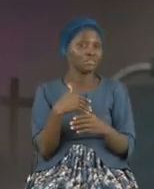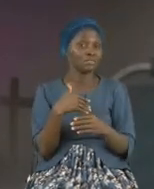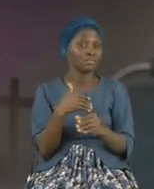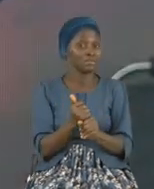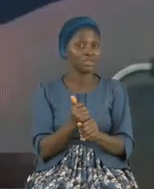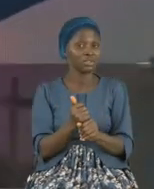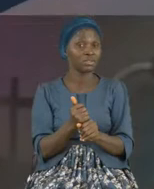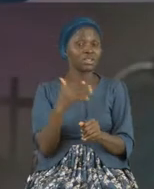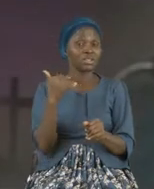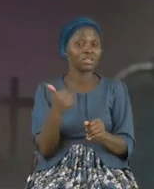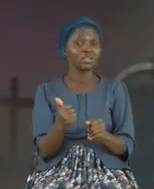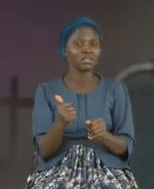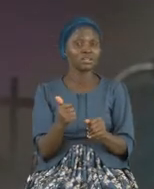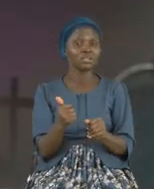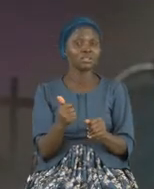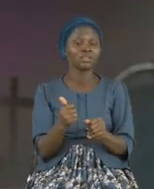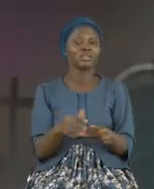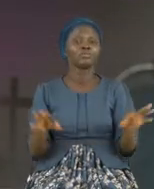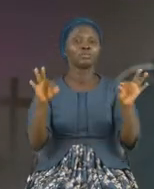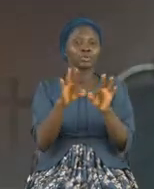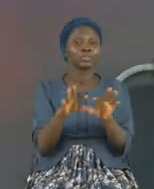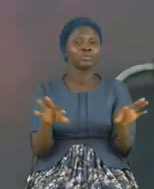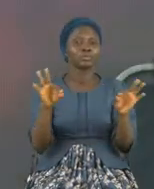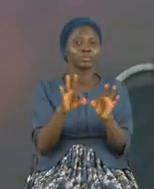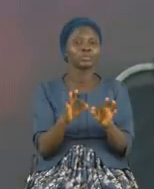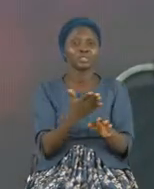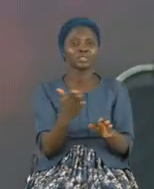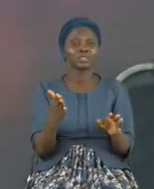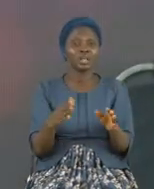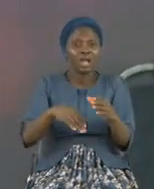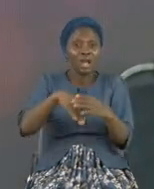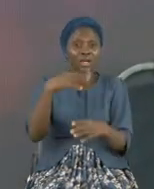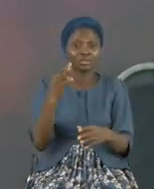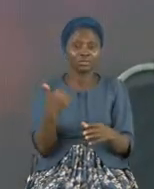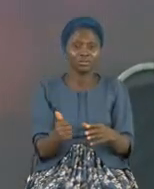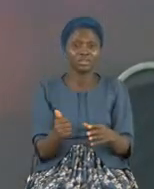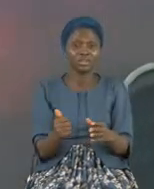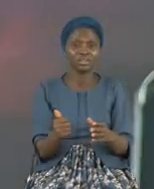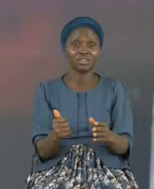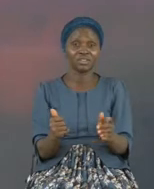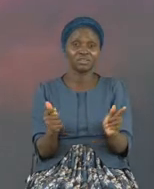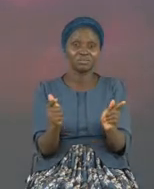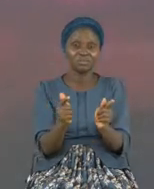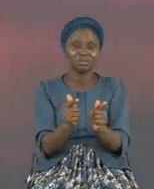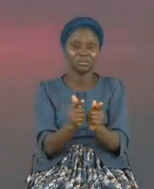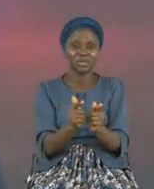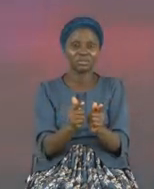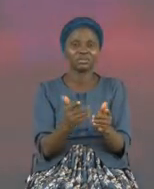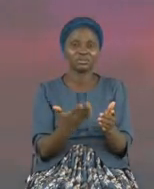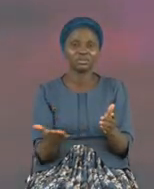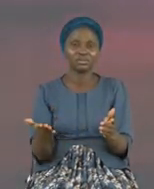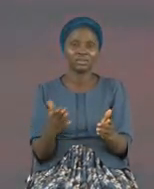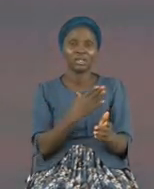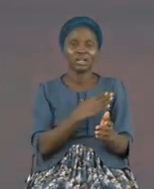major thing out of a minor thing. And you say, this is my